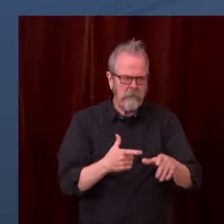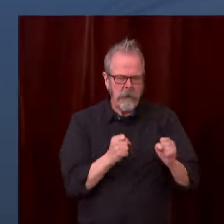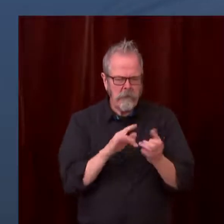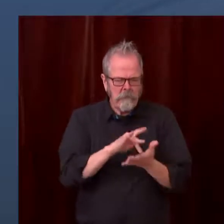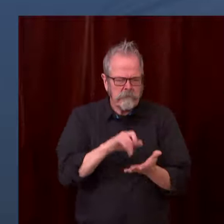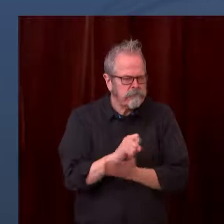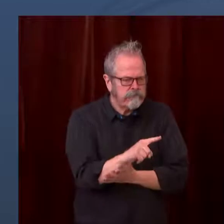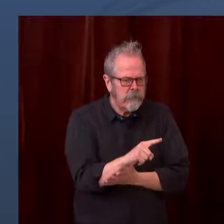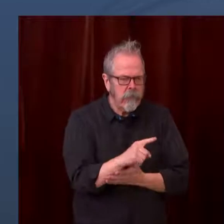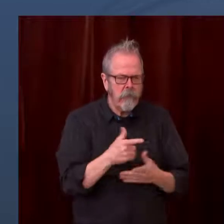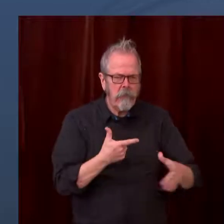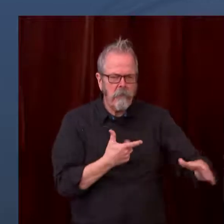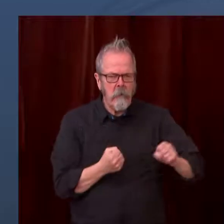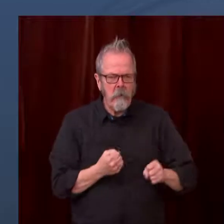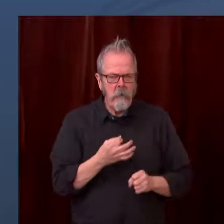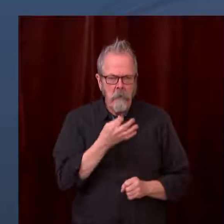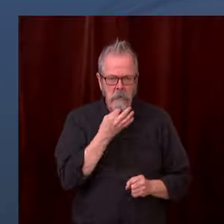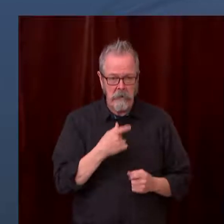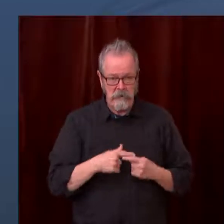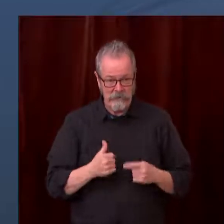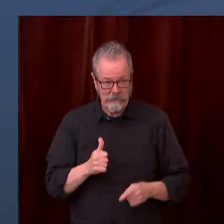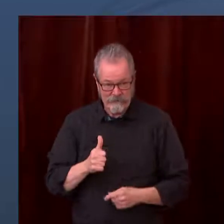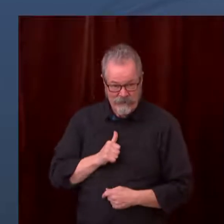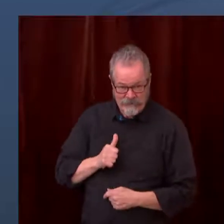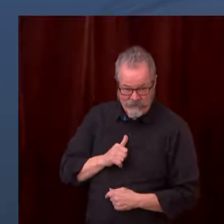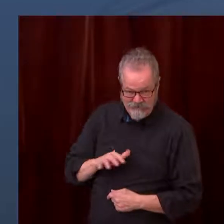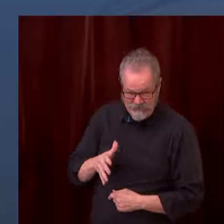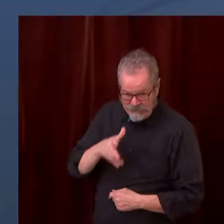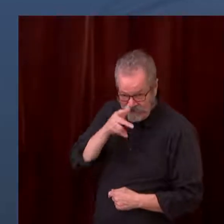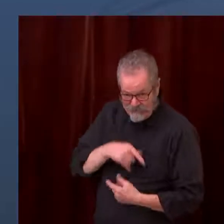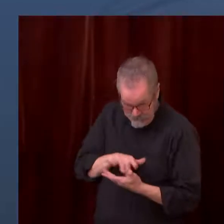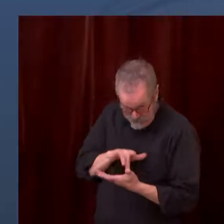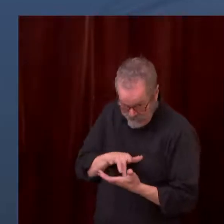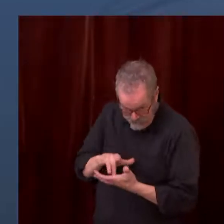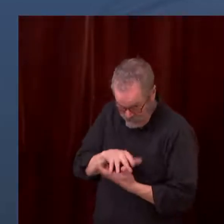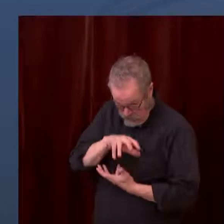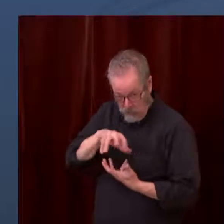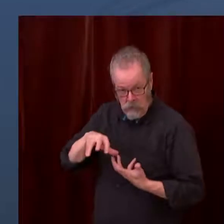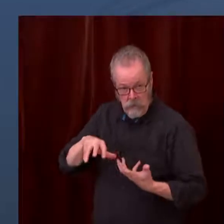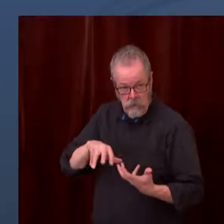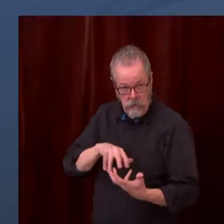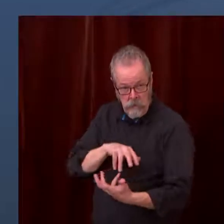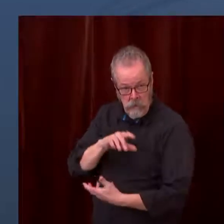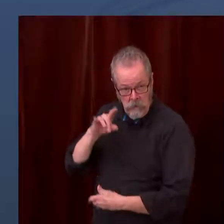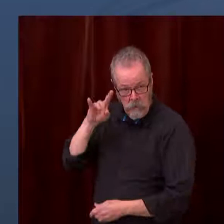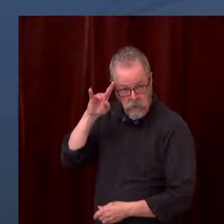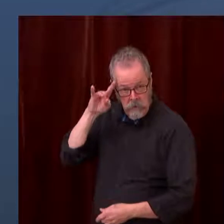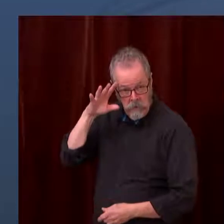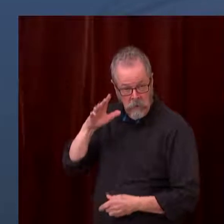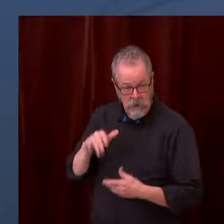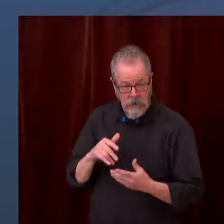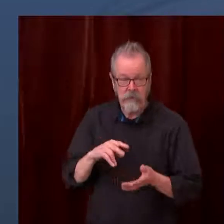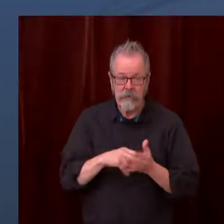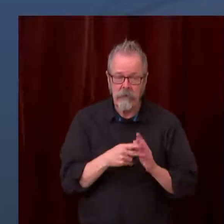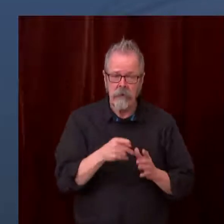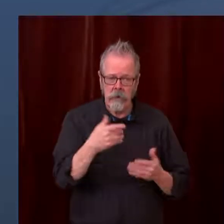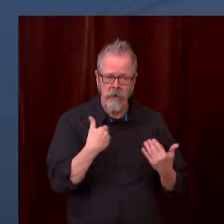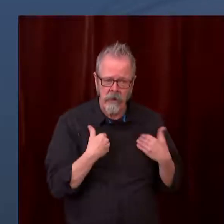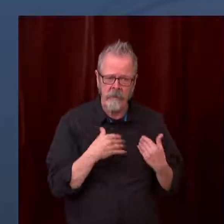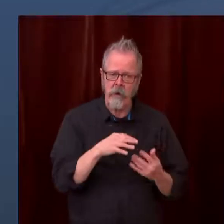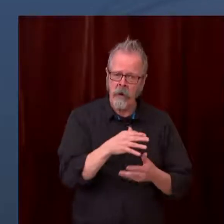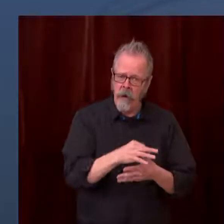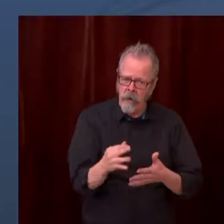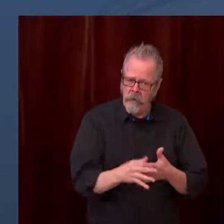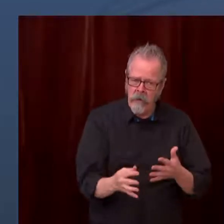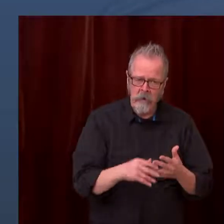online or electronic, but also telephone. You pick up the phone and you can call, or it's a community member or a community